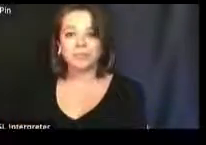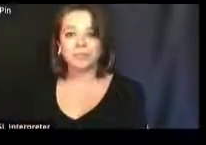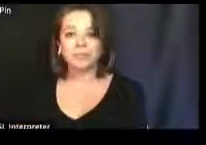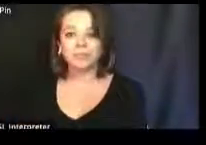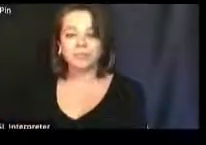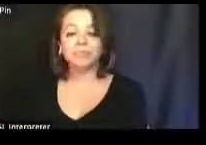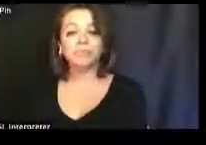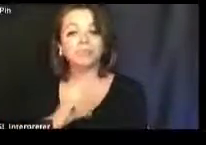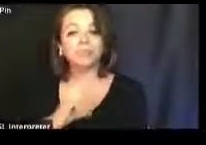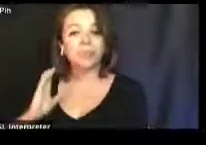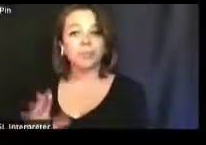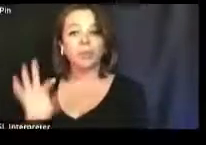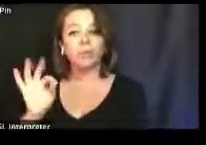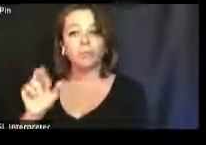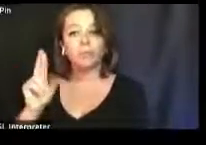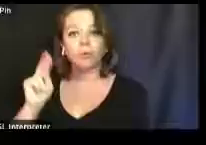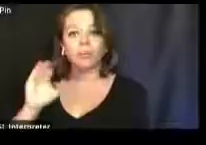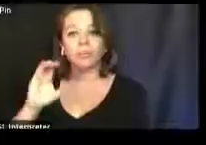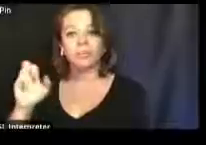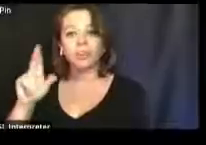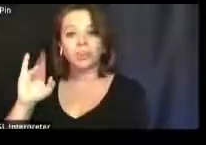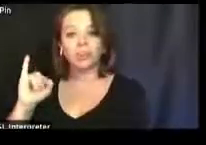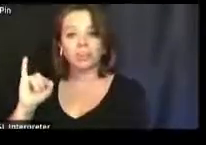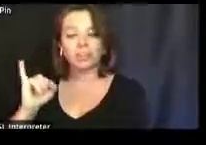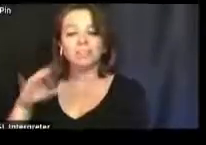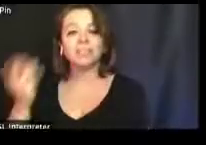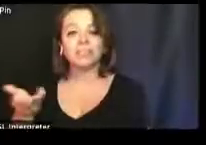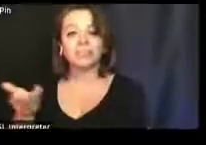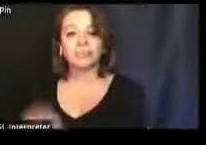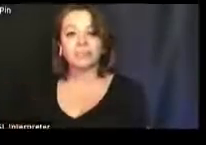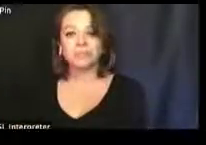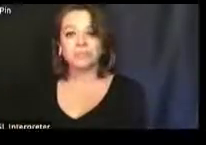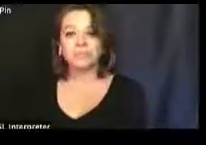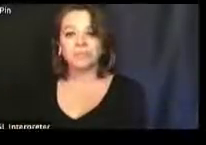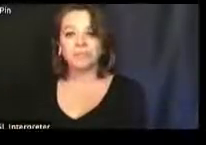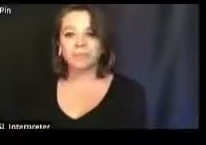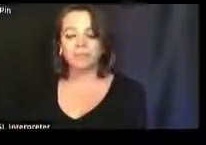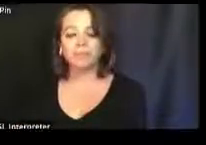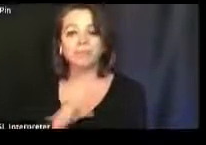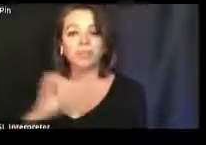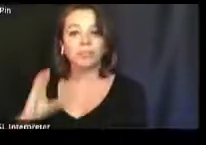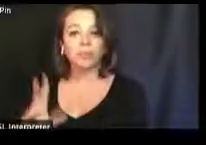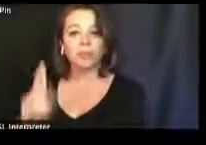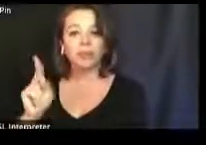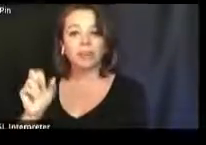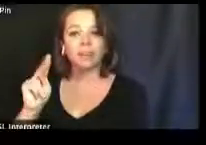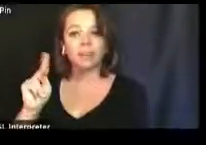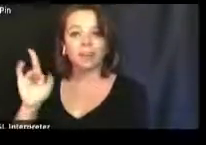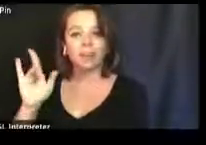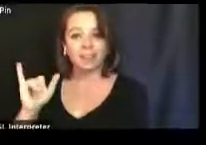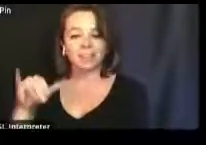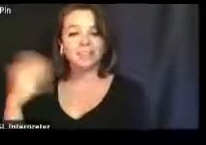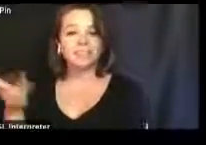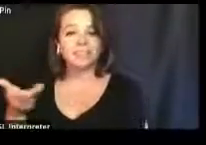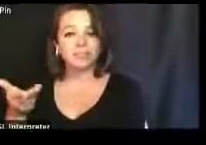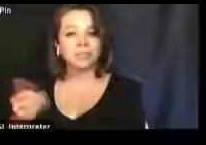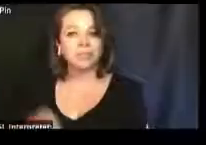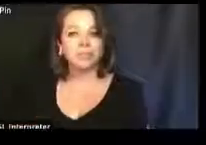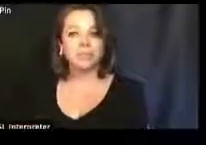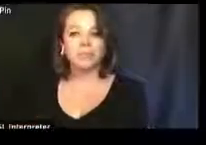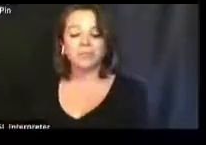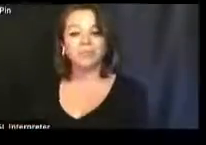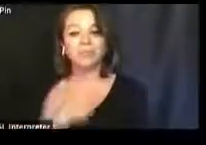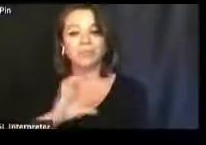Commissioner Foranshari, Here. Commissioner Kennedy, Here.